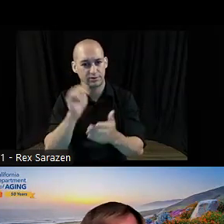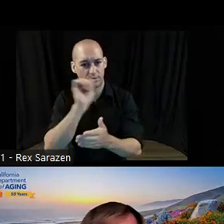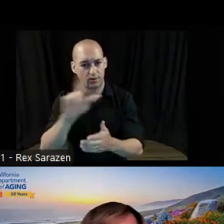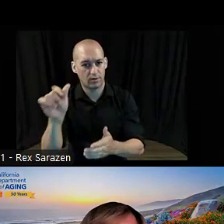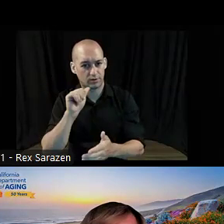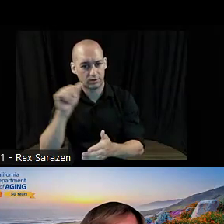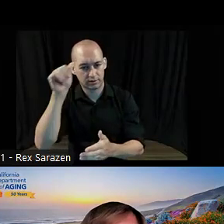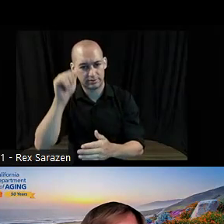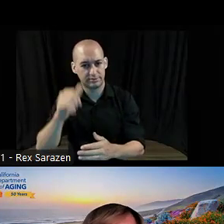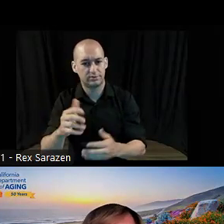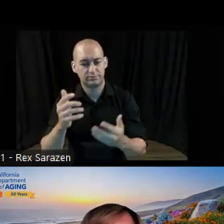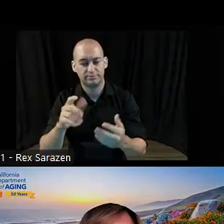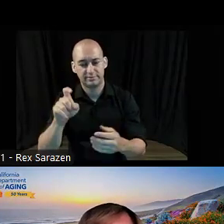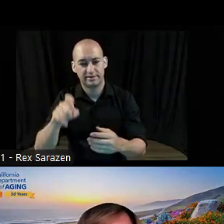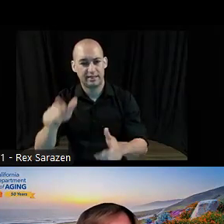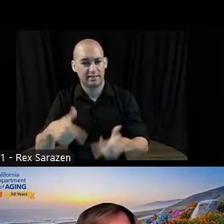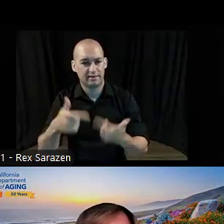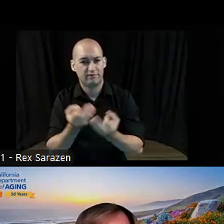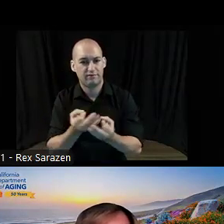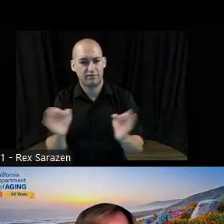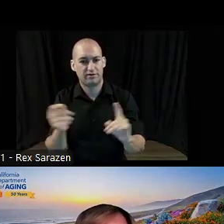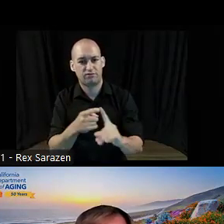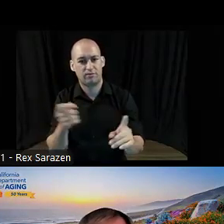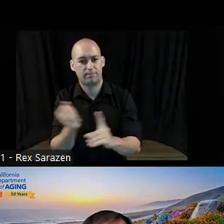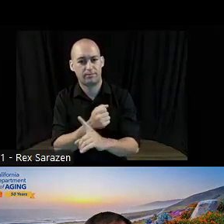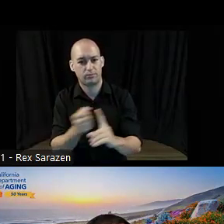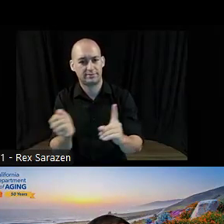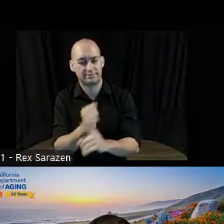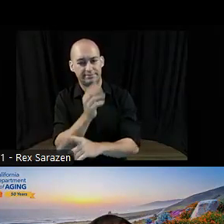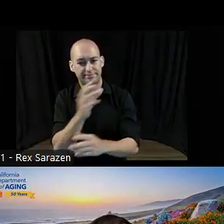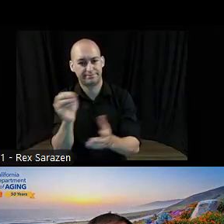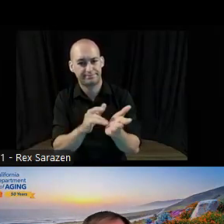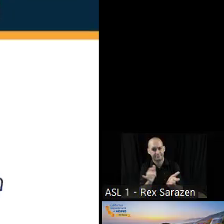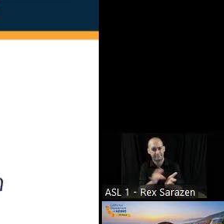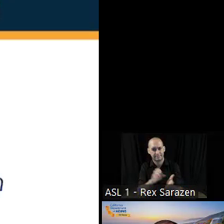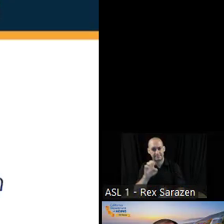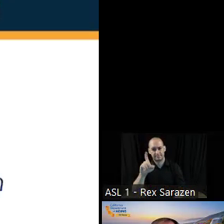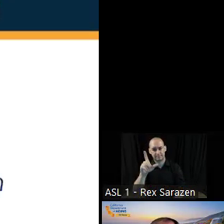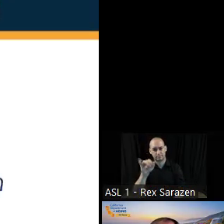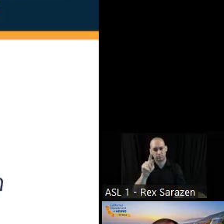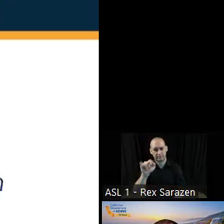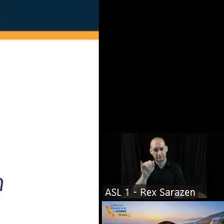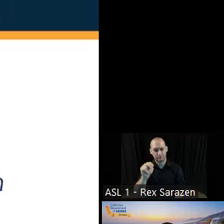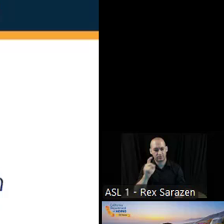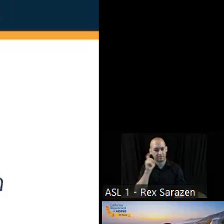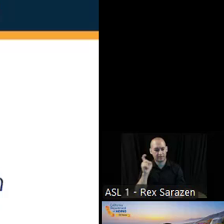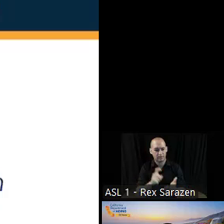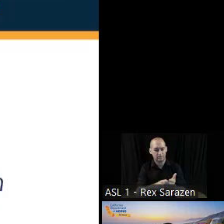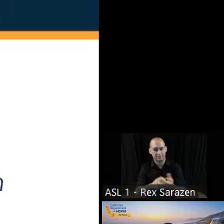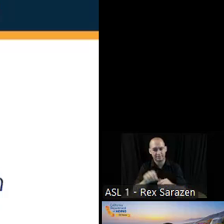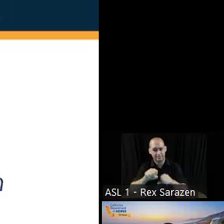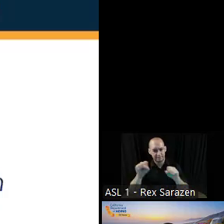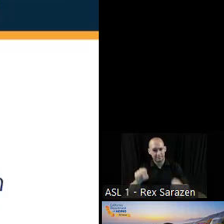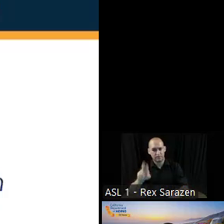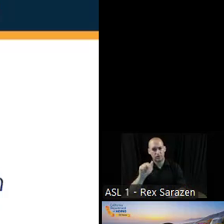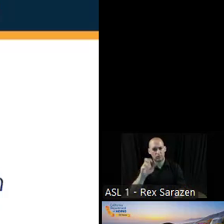free from abuse, neglect, and exploitation. 2, we acknowledge the existence of systemic racism, discrimination, and